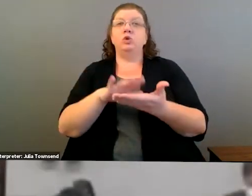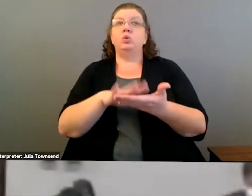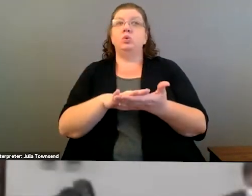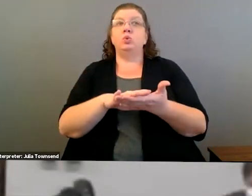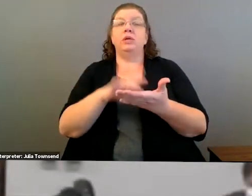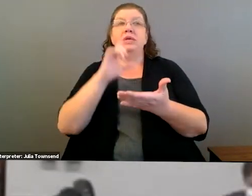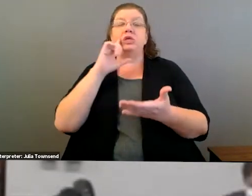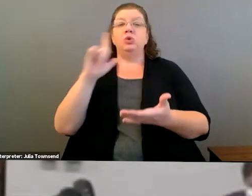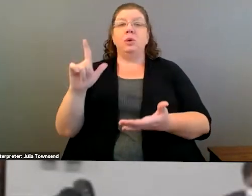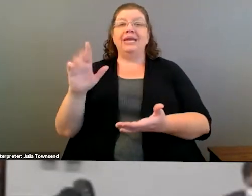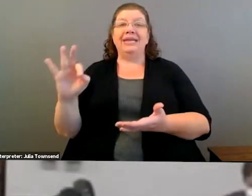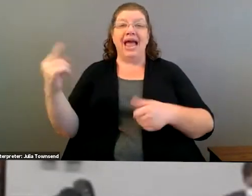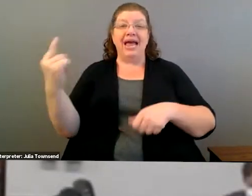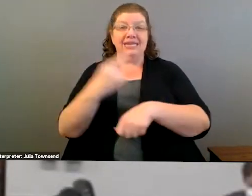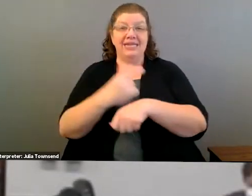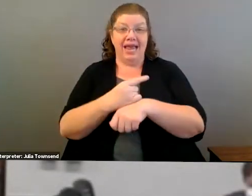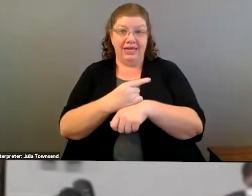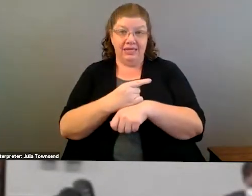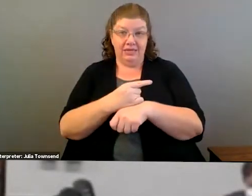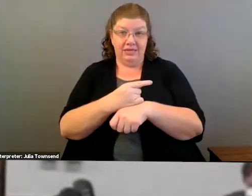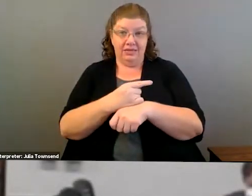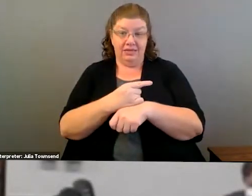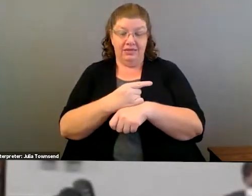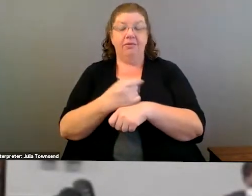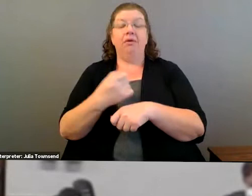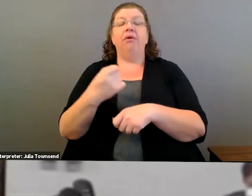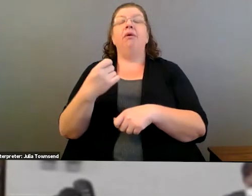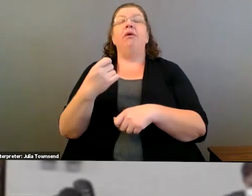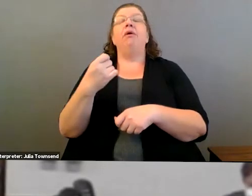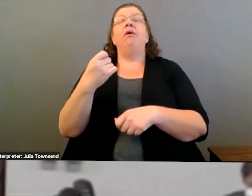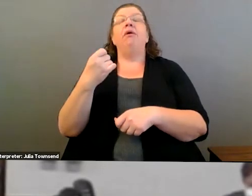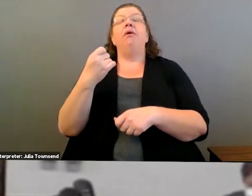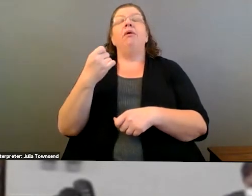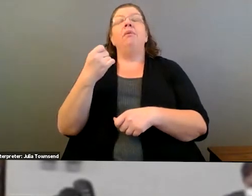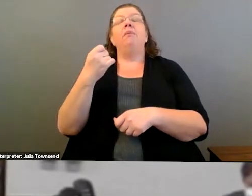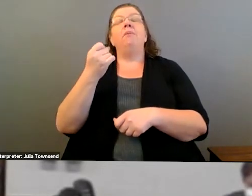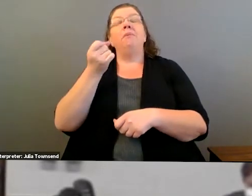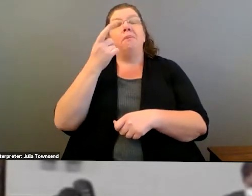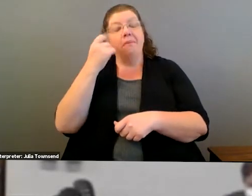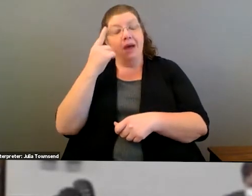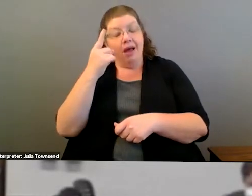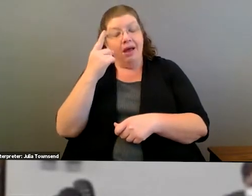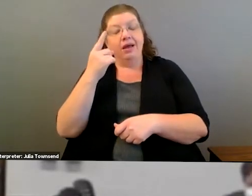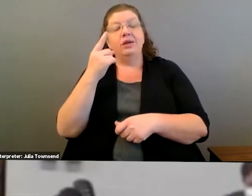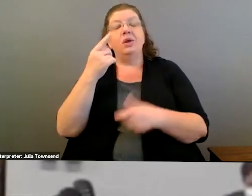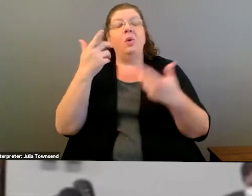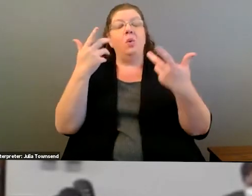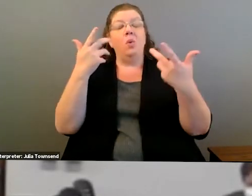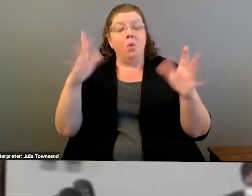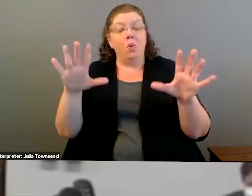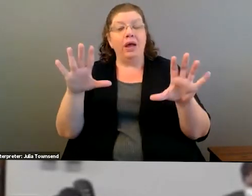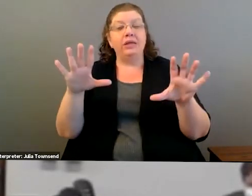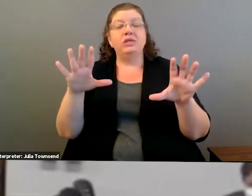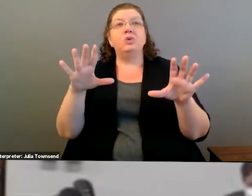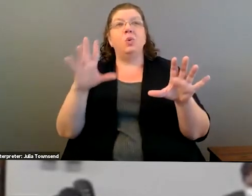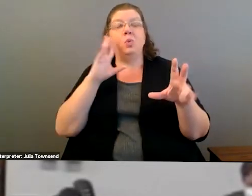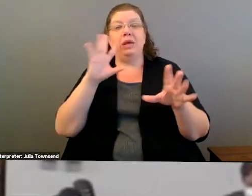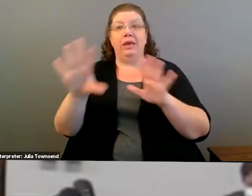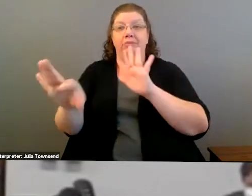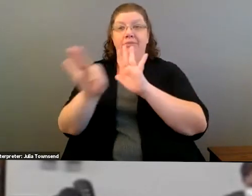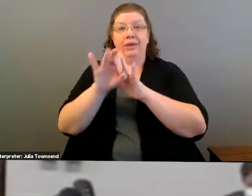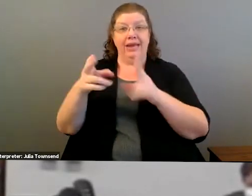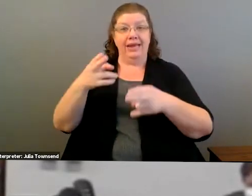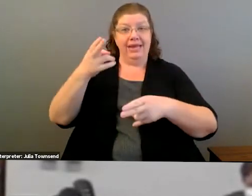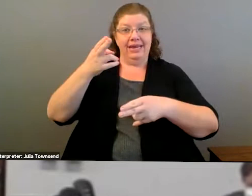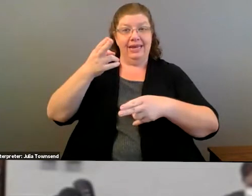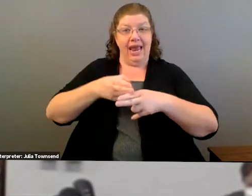is 29 days. But you should also keep in mind that once we